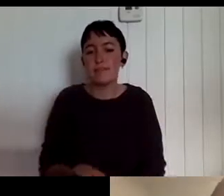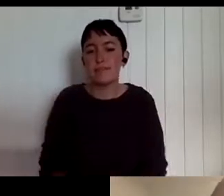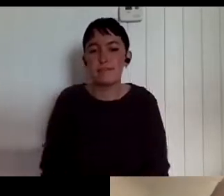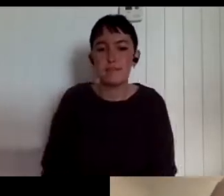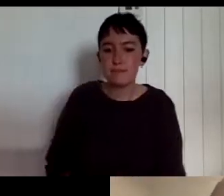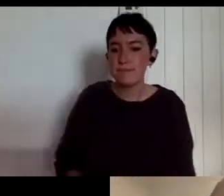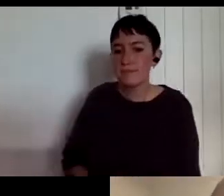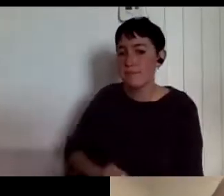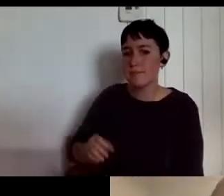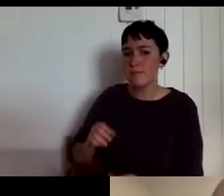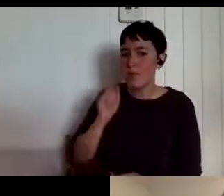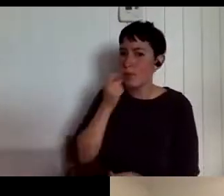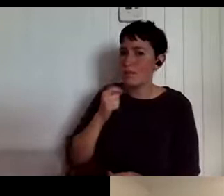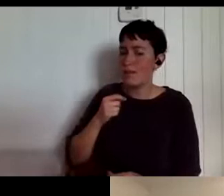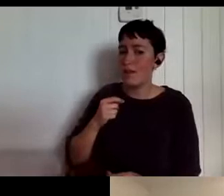Miguel.